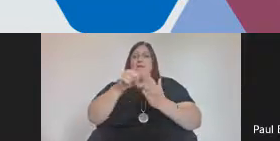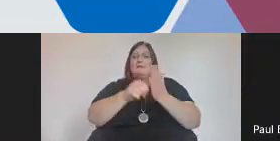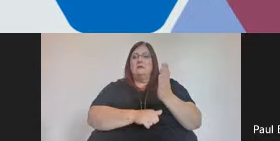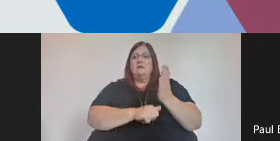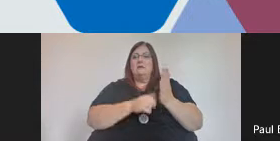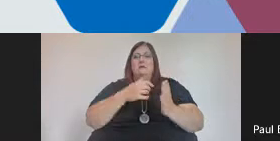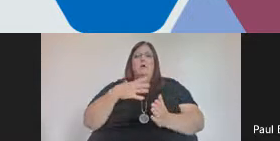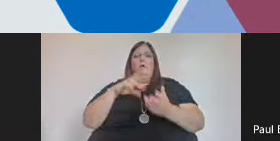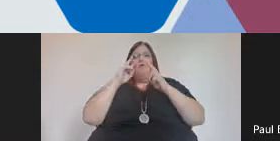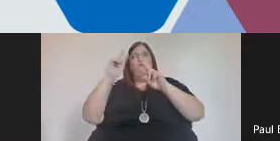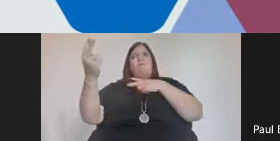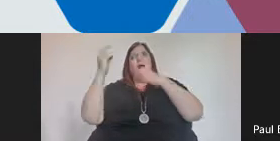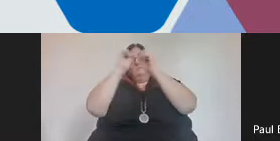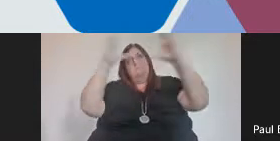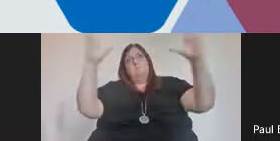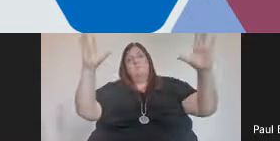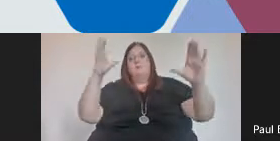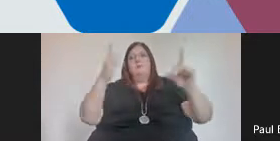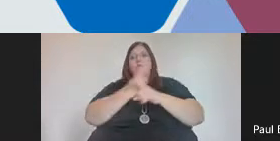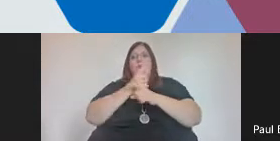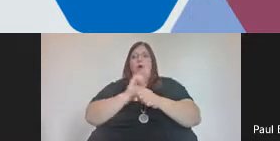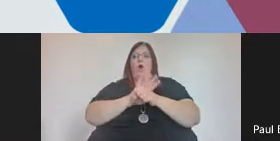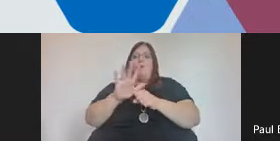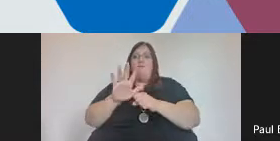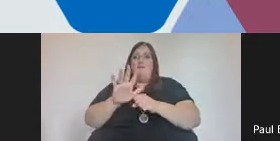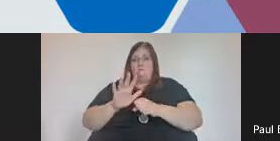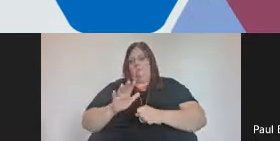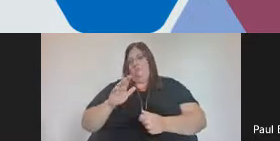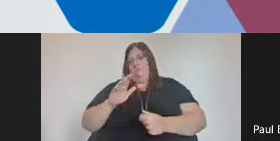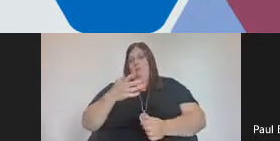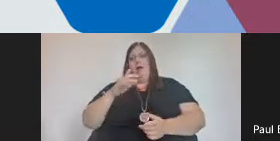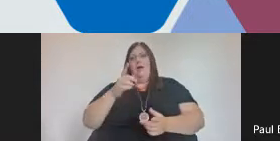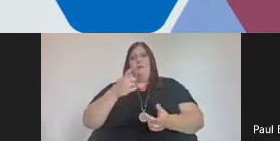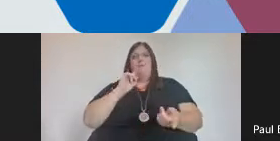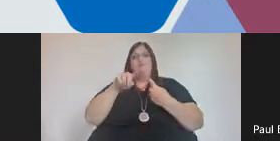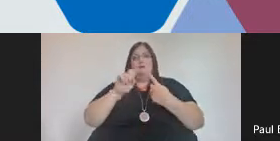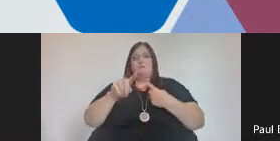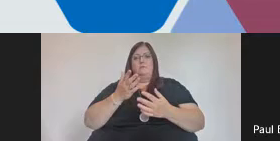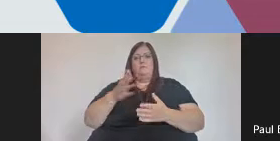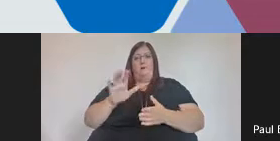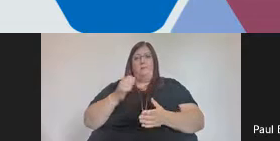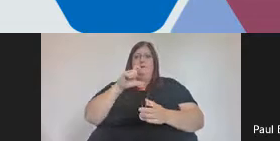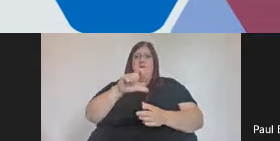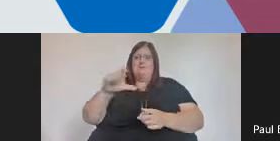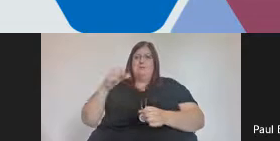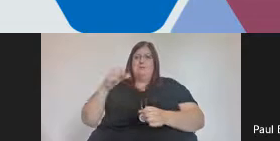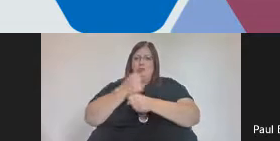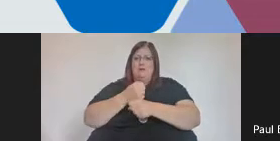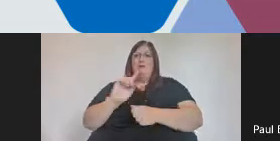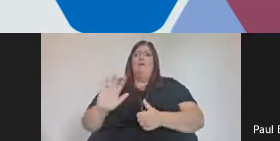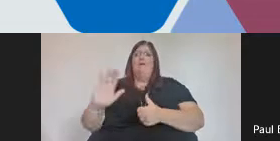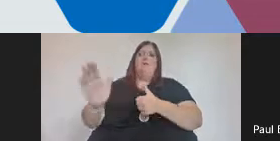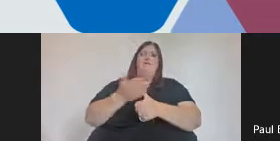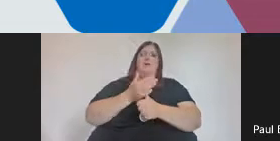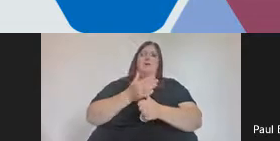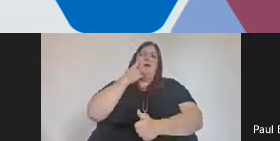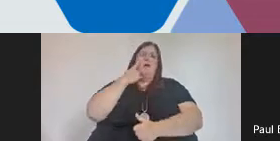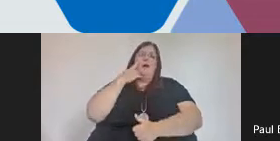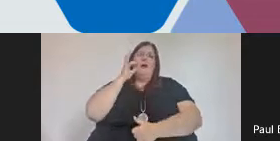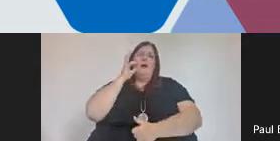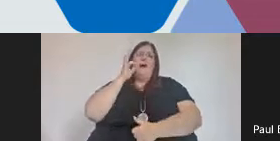going to reflect on COVID-19 and the response through the CCGs. So first of all, I'd like